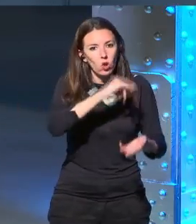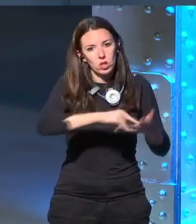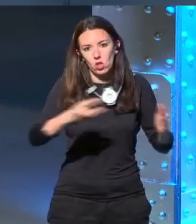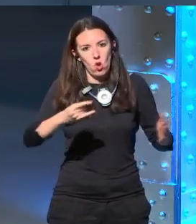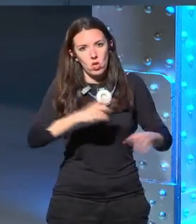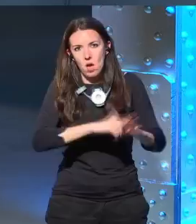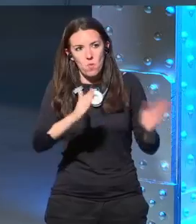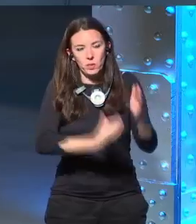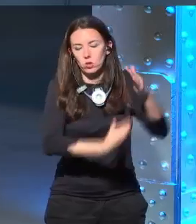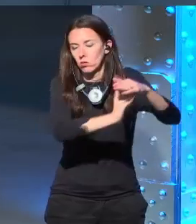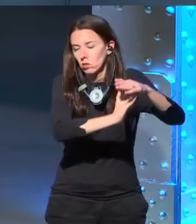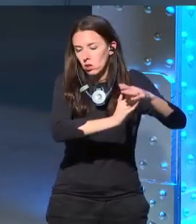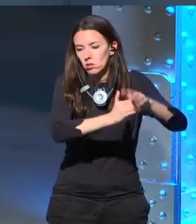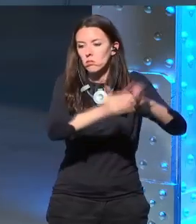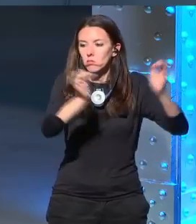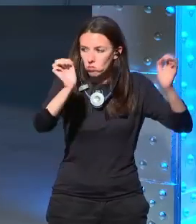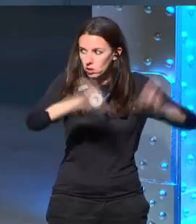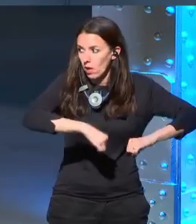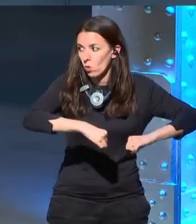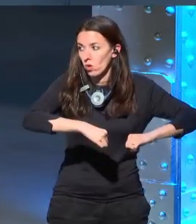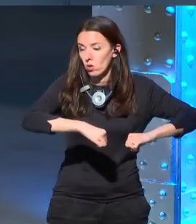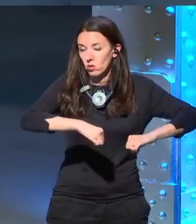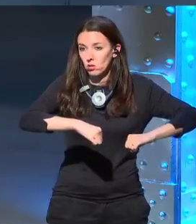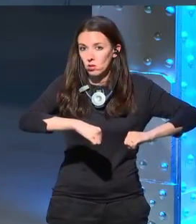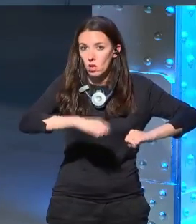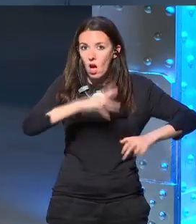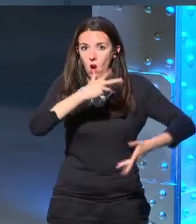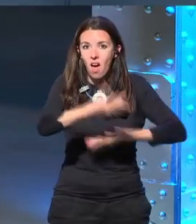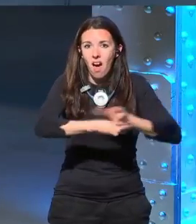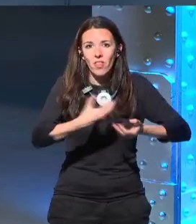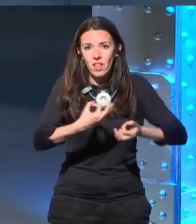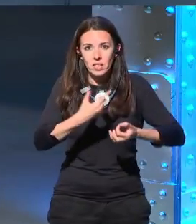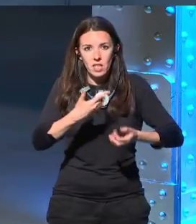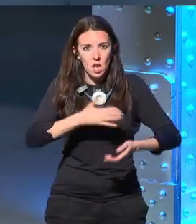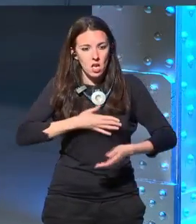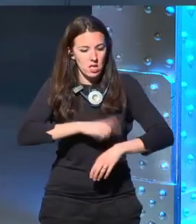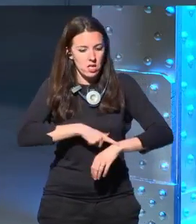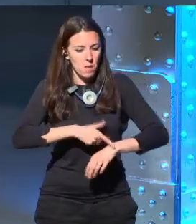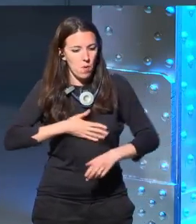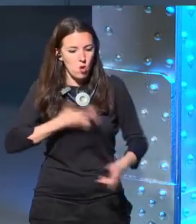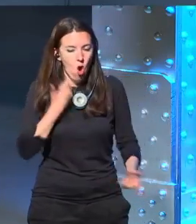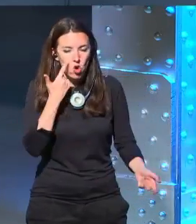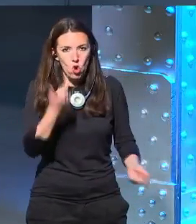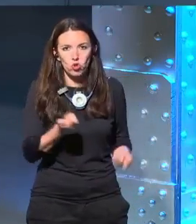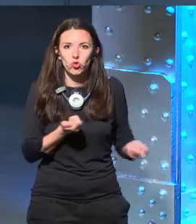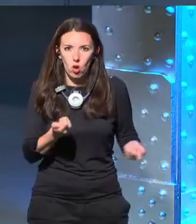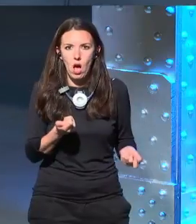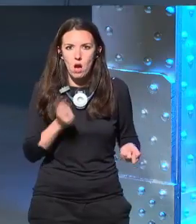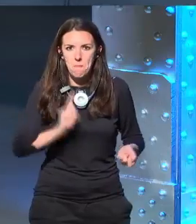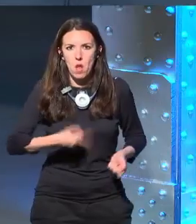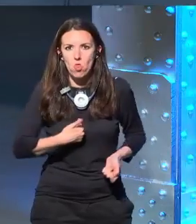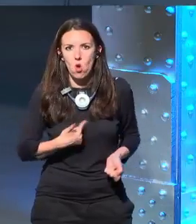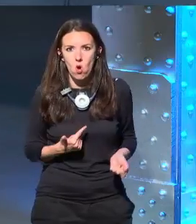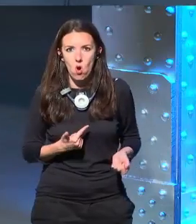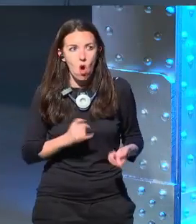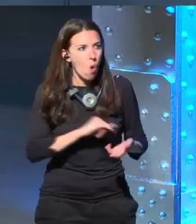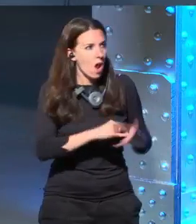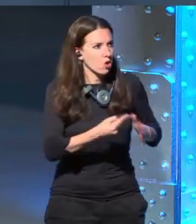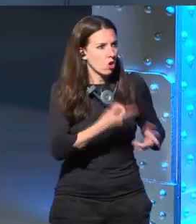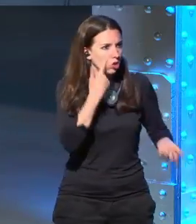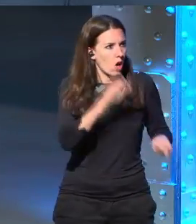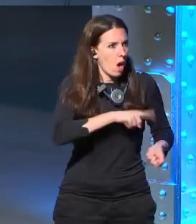right, I'm going to control my own time instead of letting technology control my time. Muchas